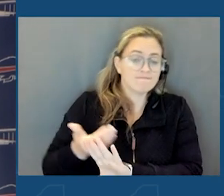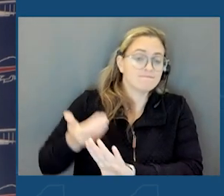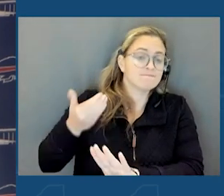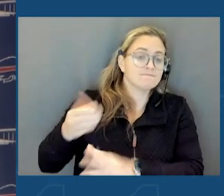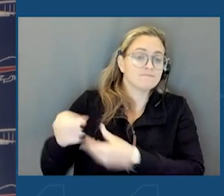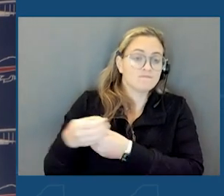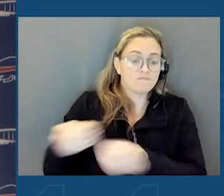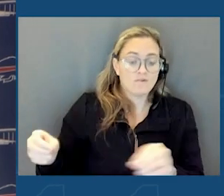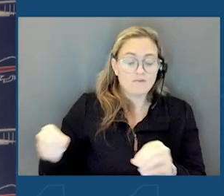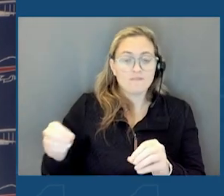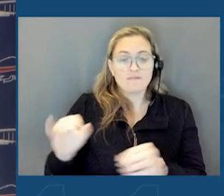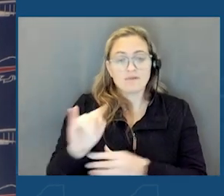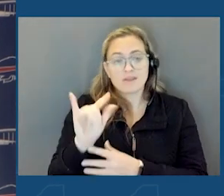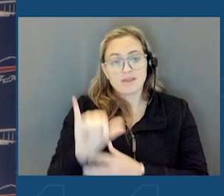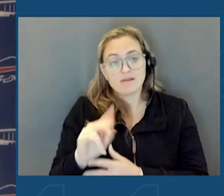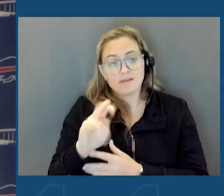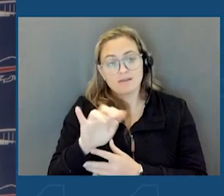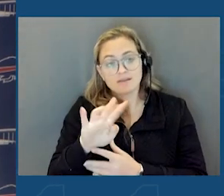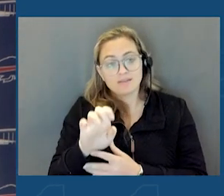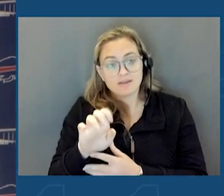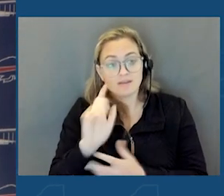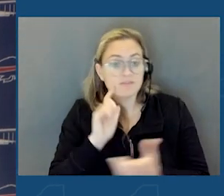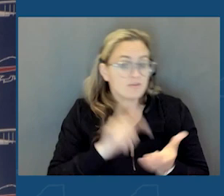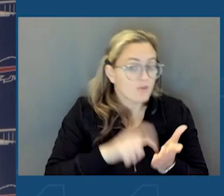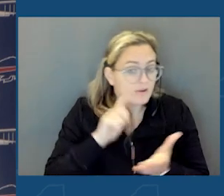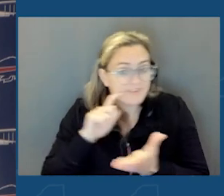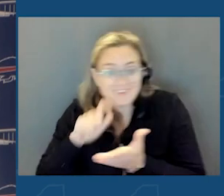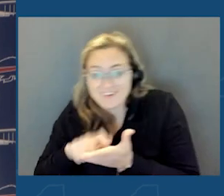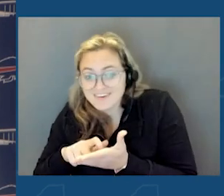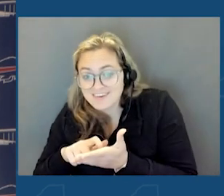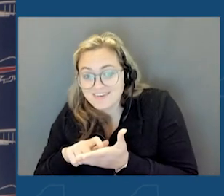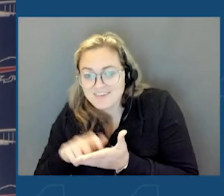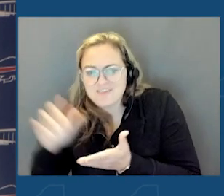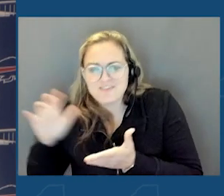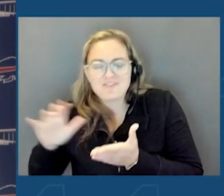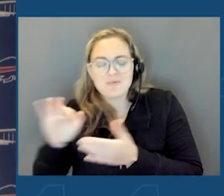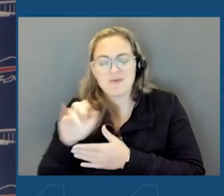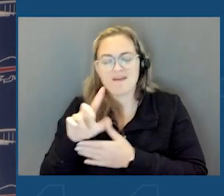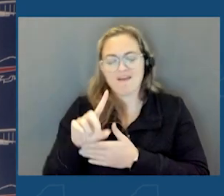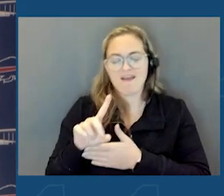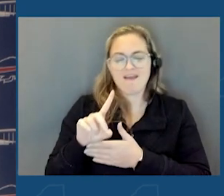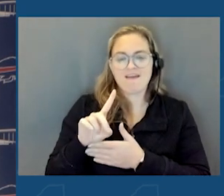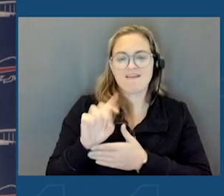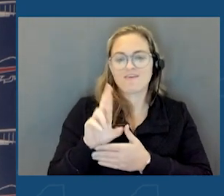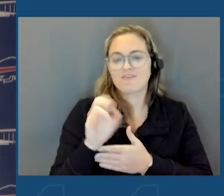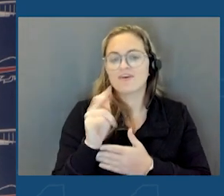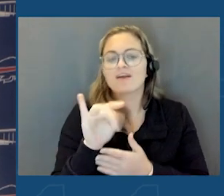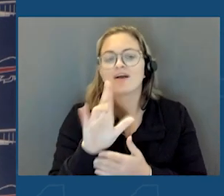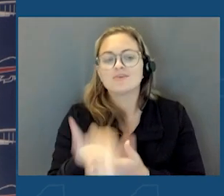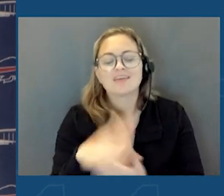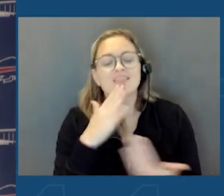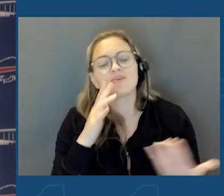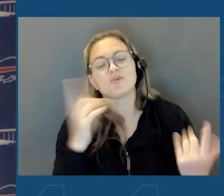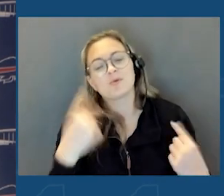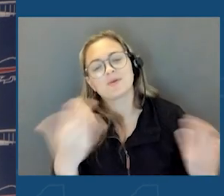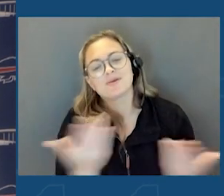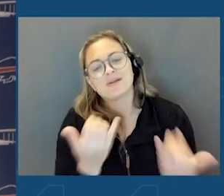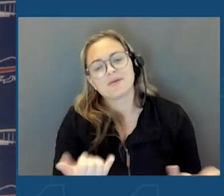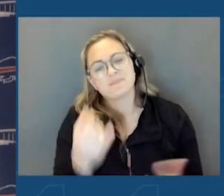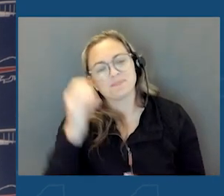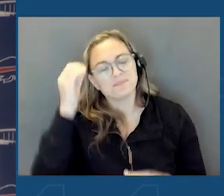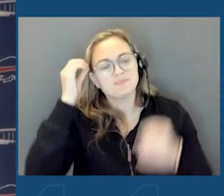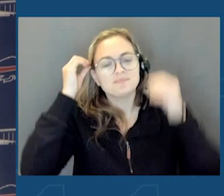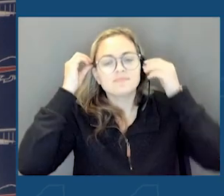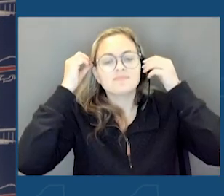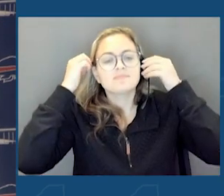county executive. County executives recognize county executive. Former county executive Ed Rakowski is here today. Thank you for being here, county executive.